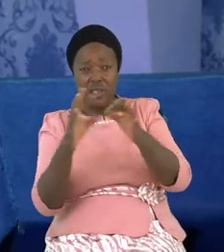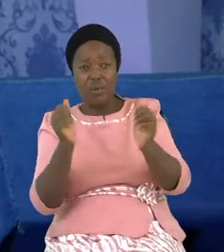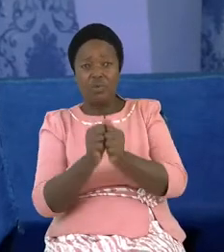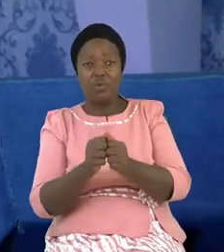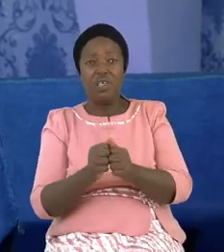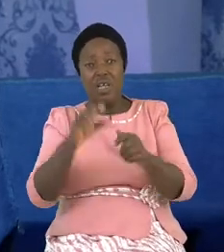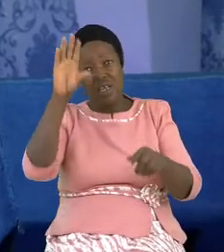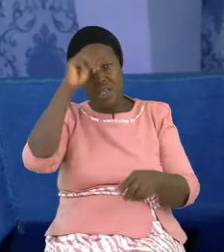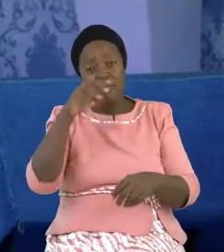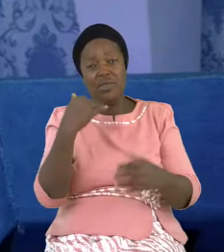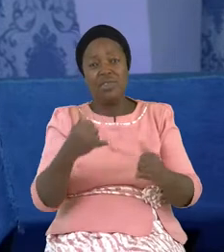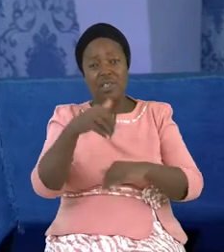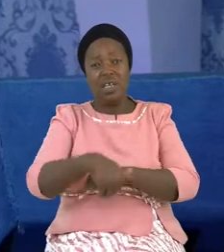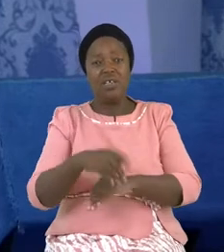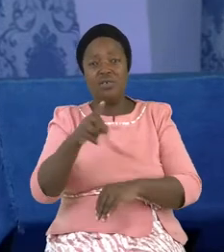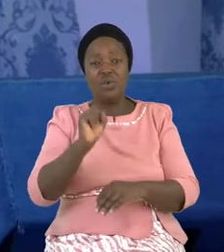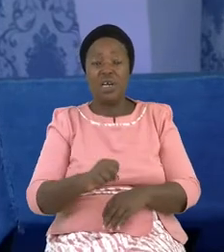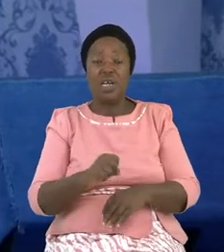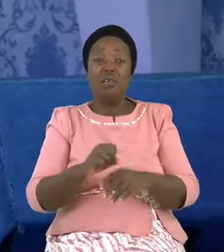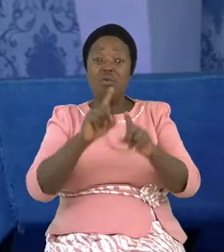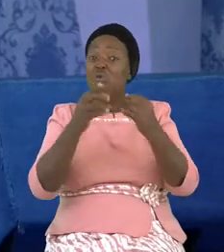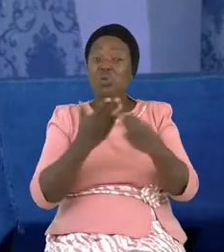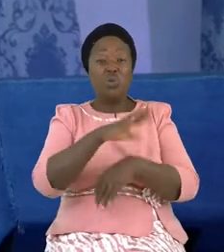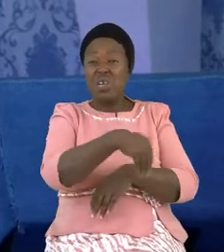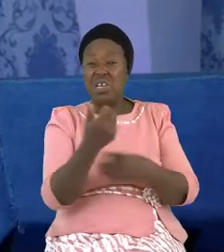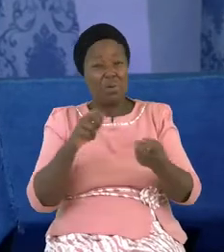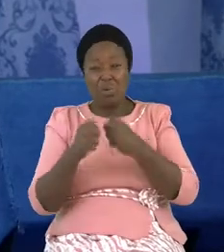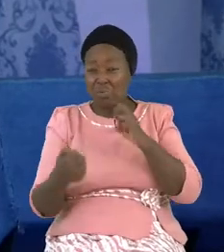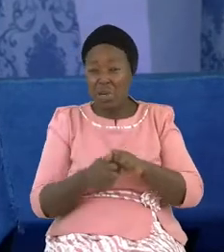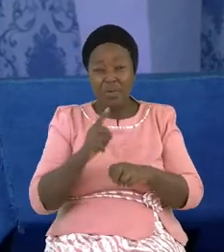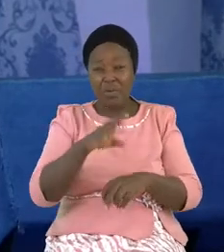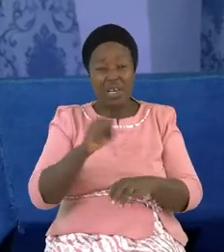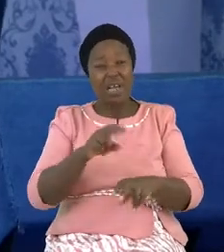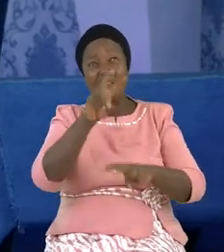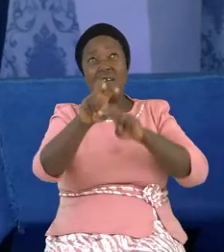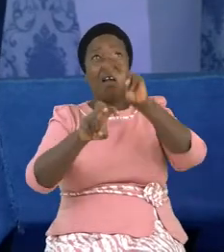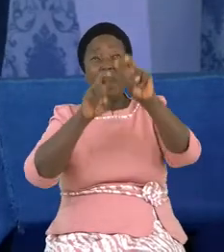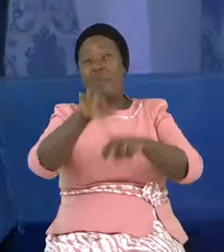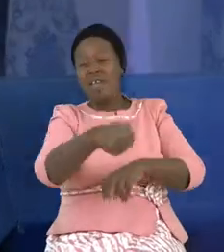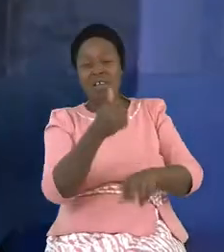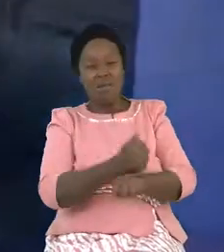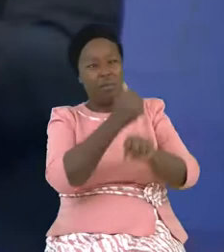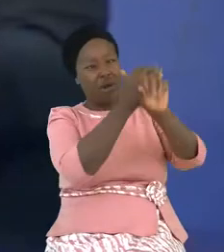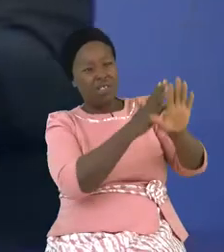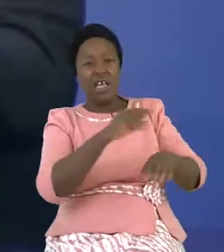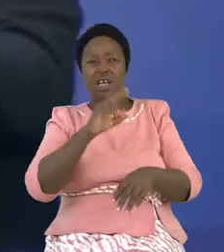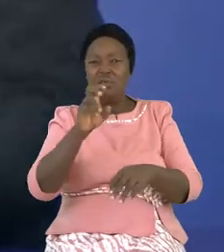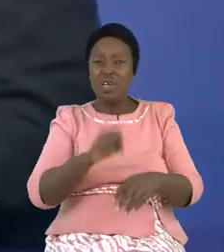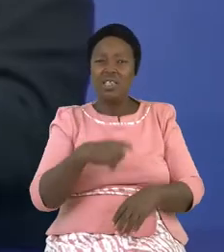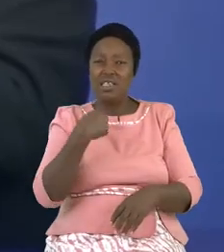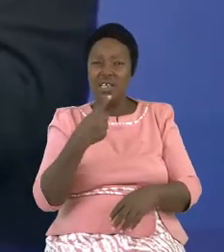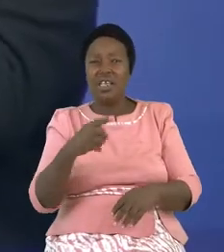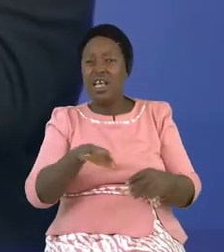tonight, you can face any challenge. And you can climb any mountain. And you can tell whatever it